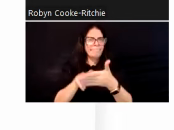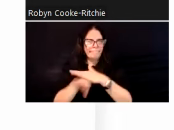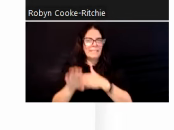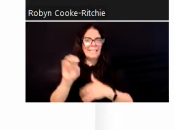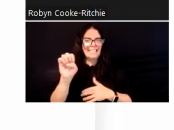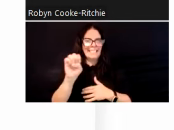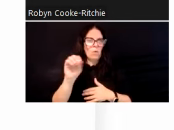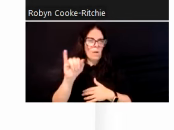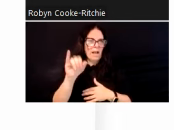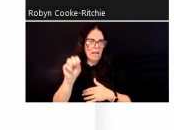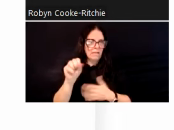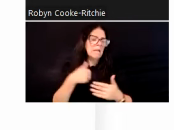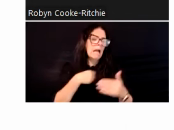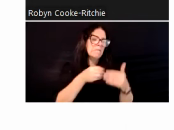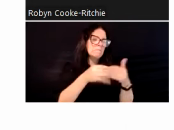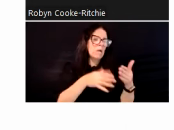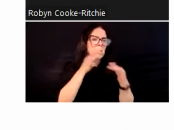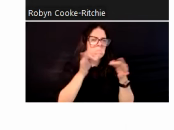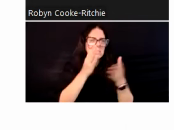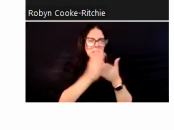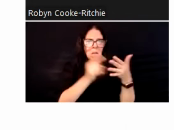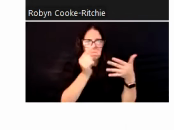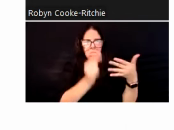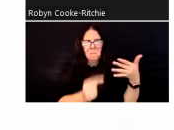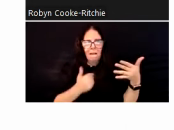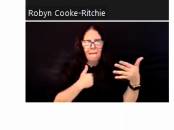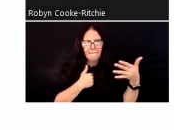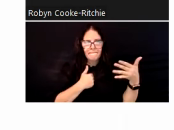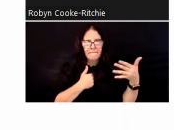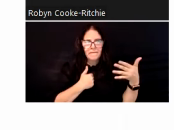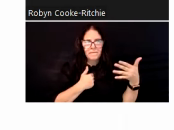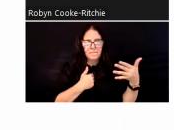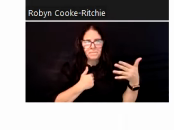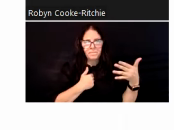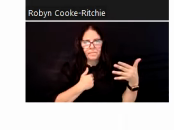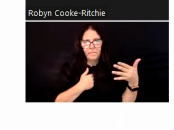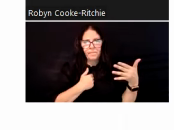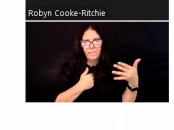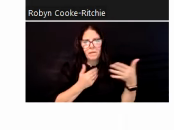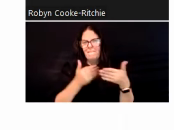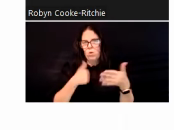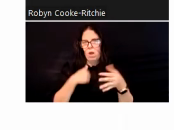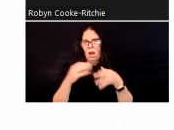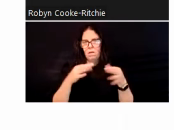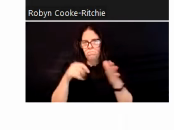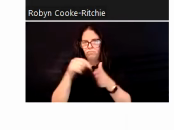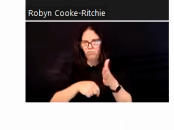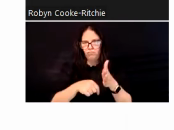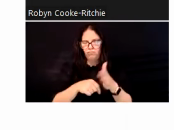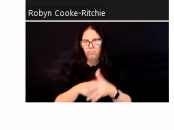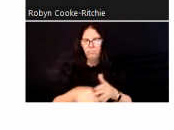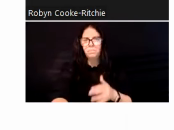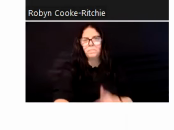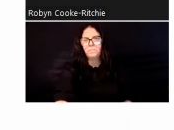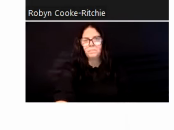Number of different features. We'll just take a quick look at them before we get into our actual CaMS pieces.